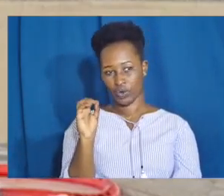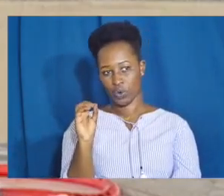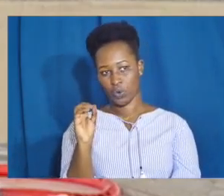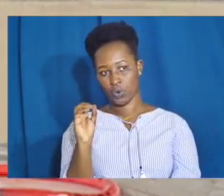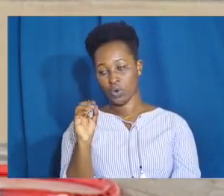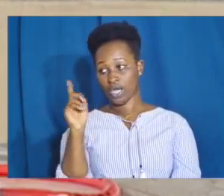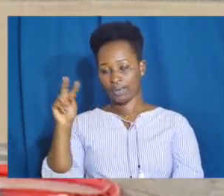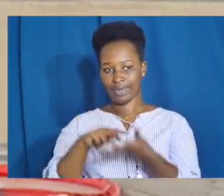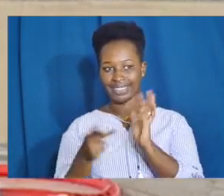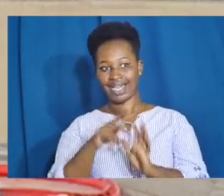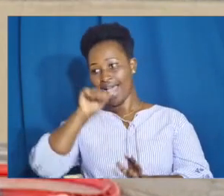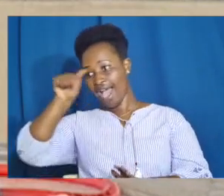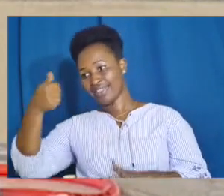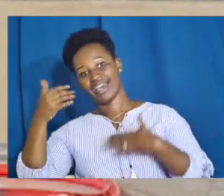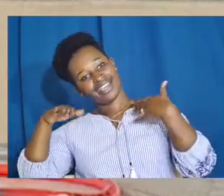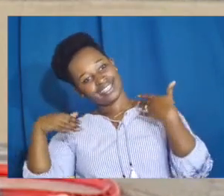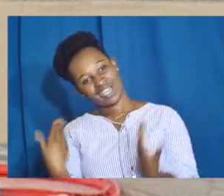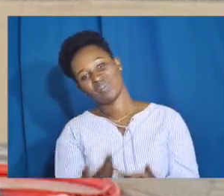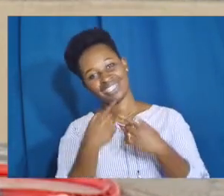say different.